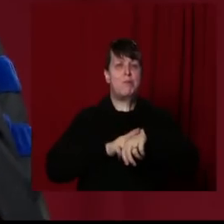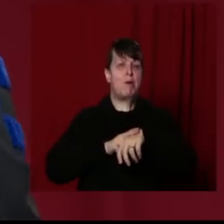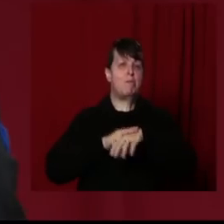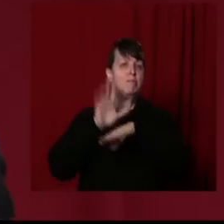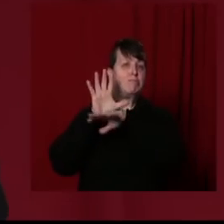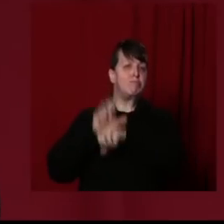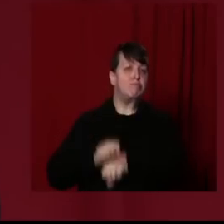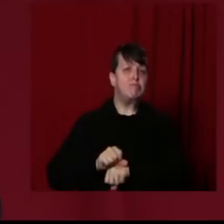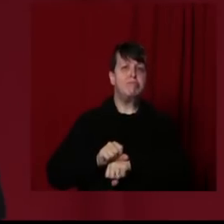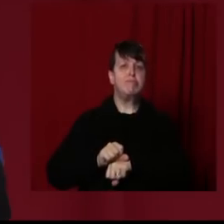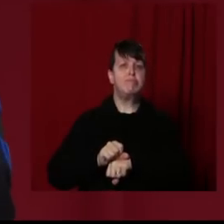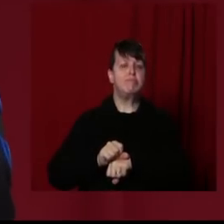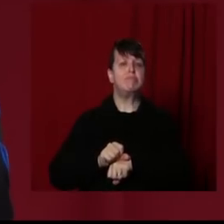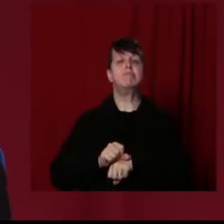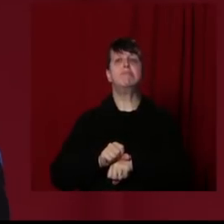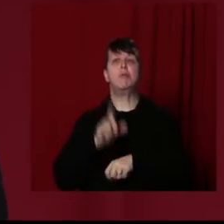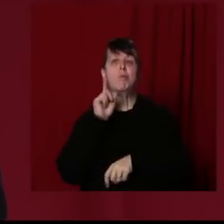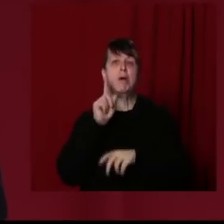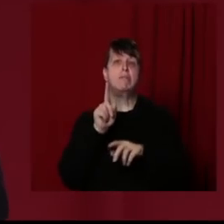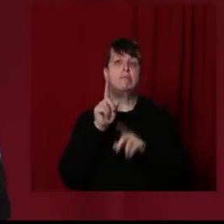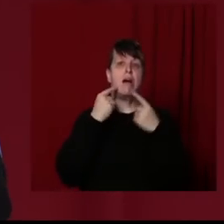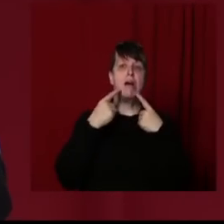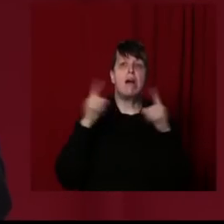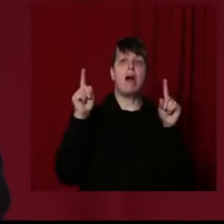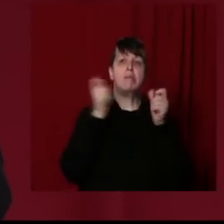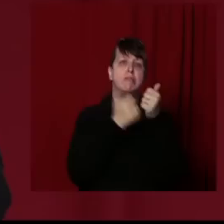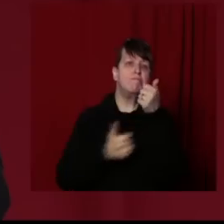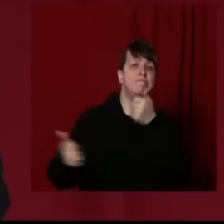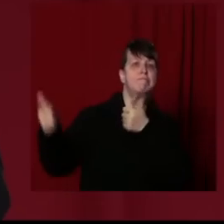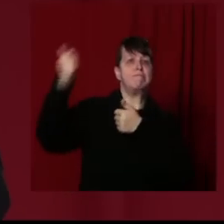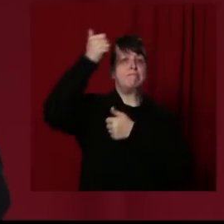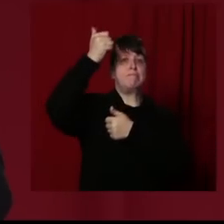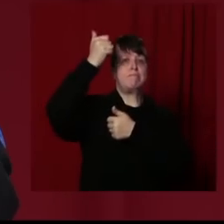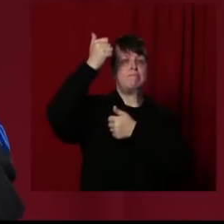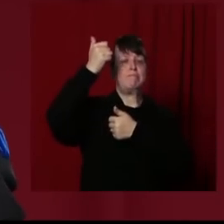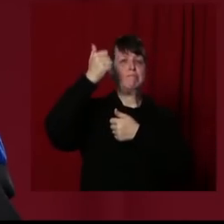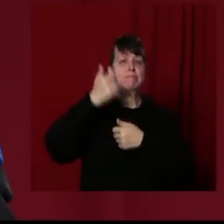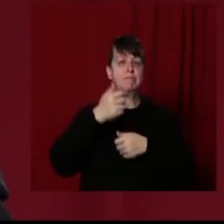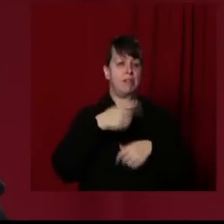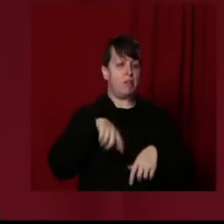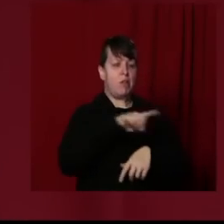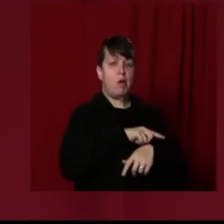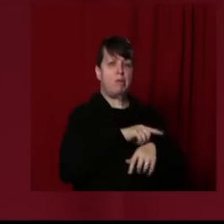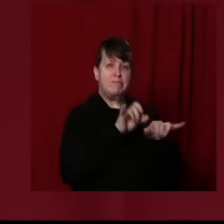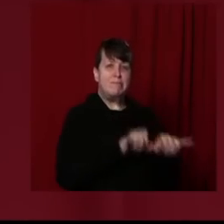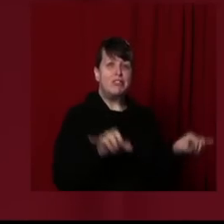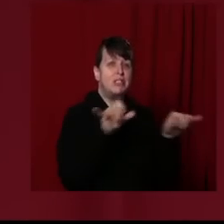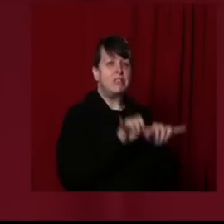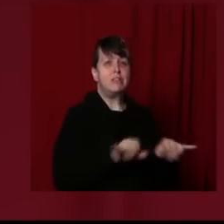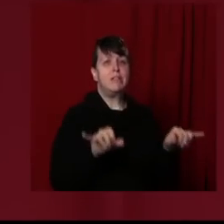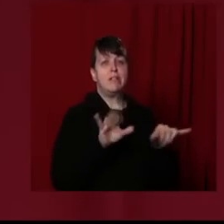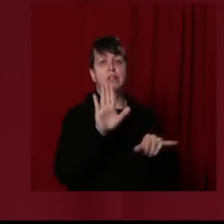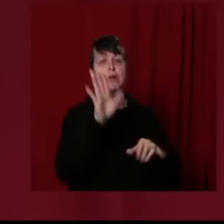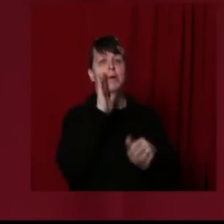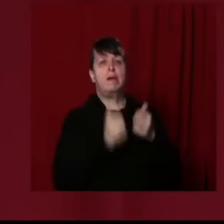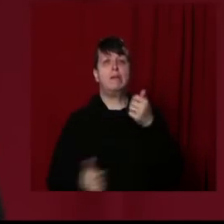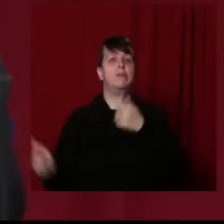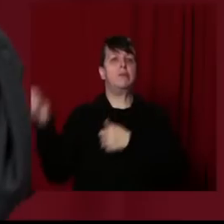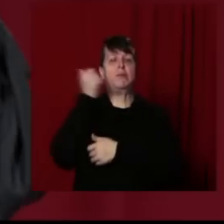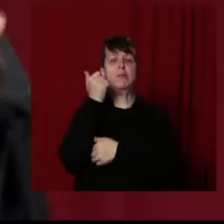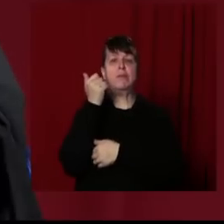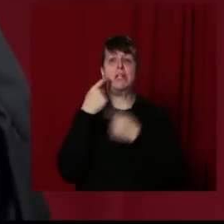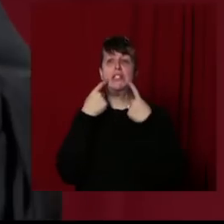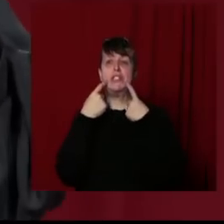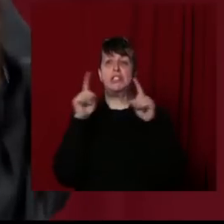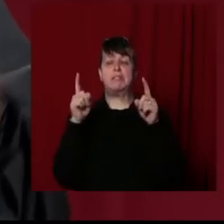accomplish above the expectations of traditional evaluations, to achieve despite the presence